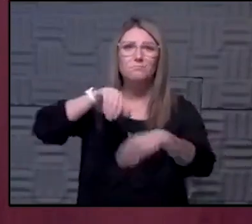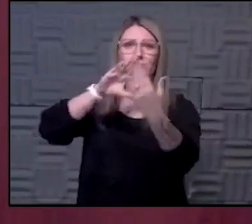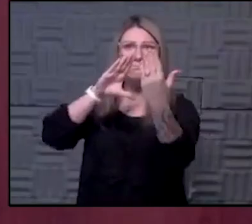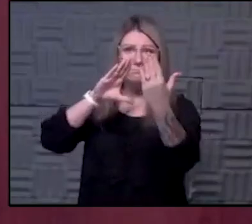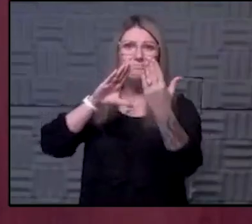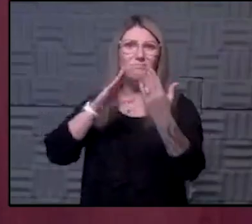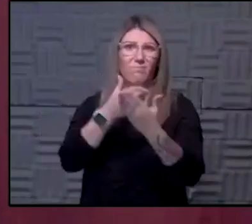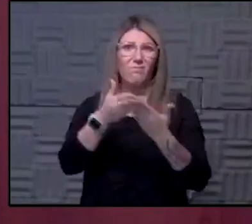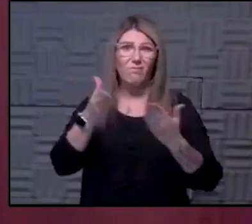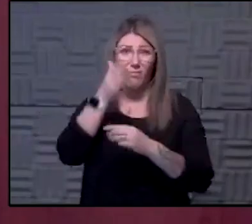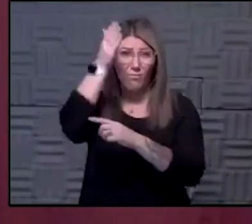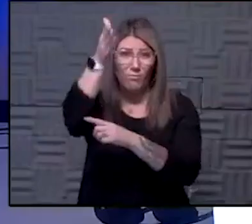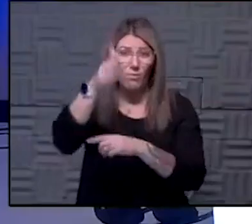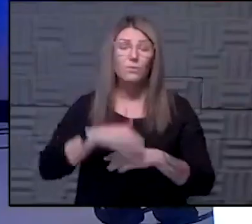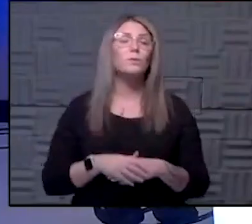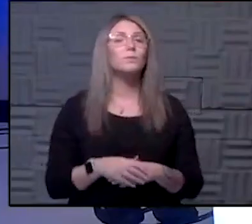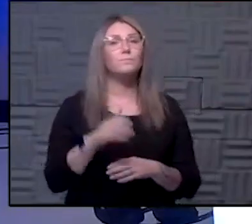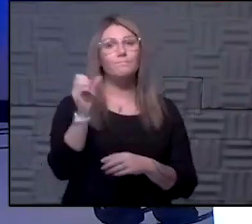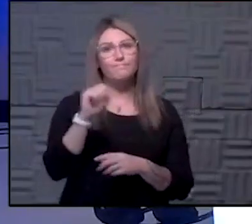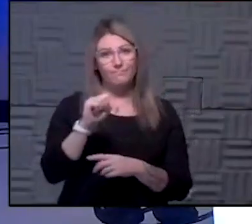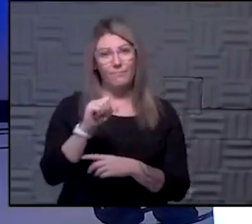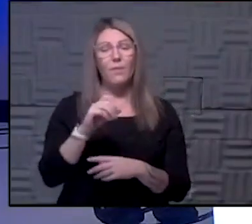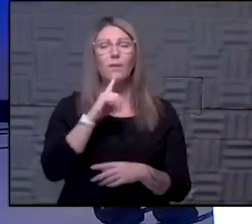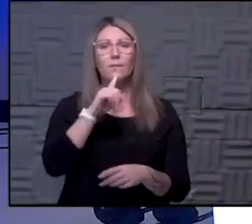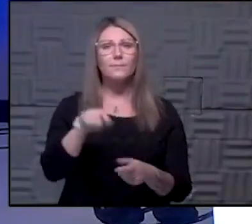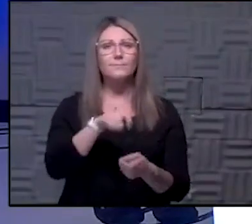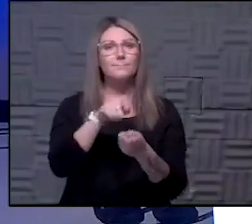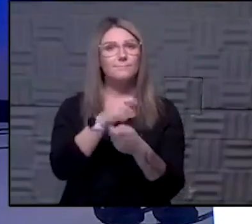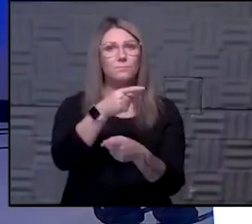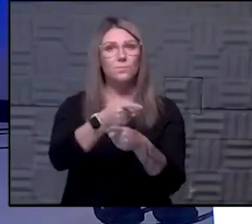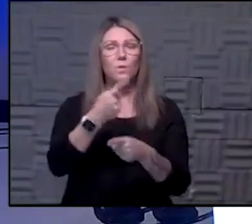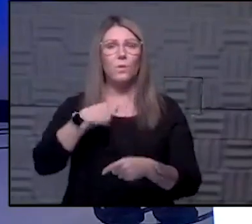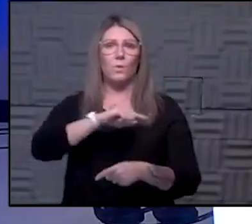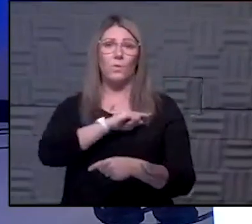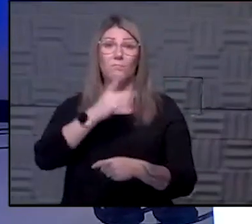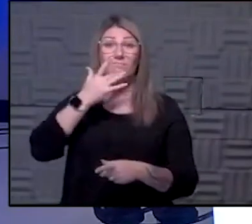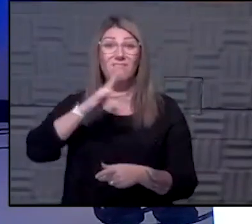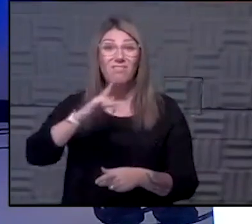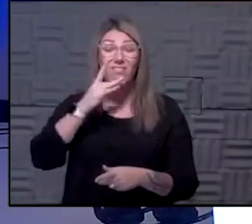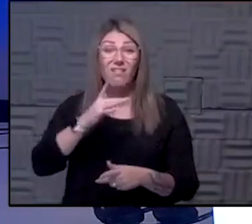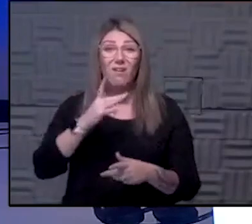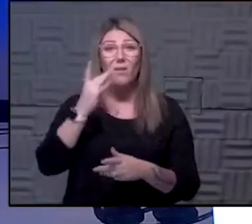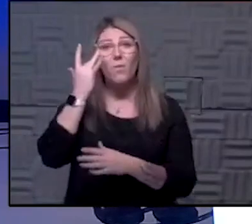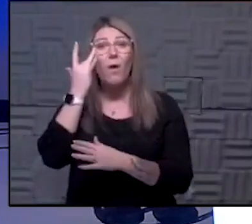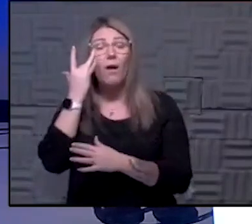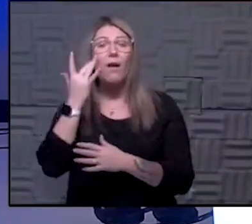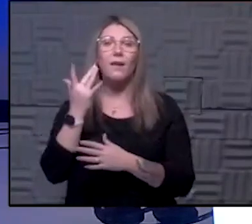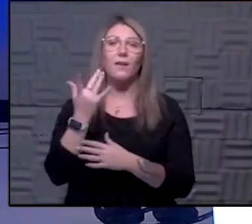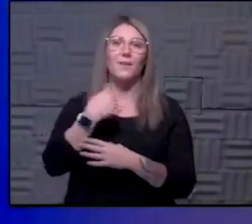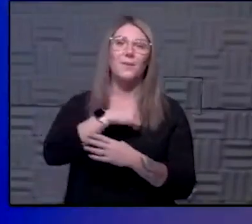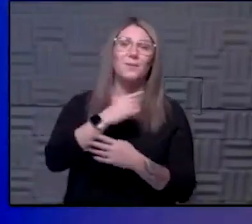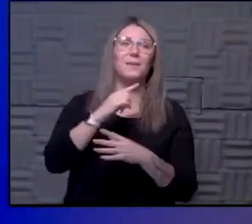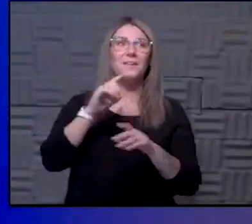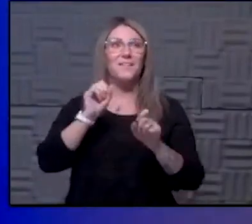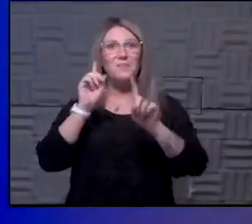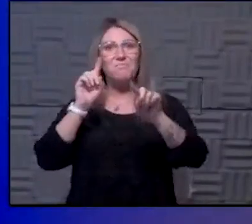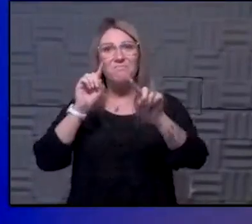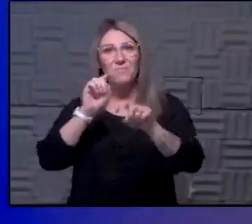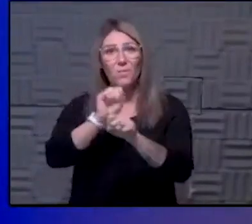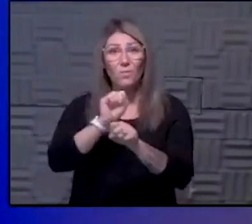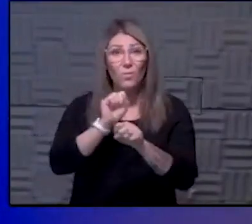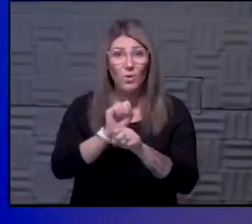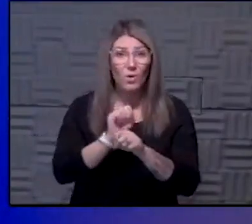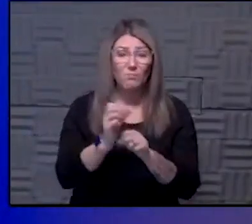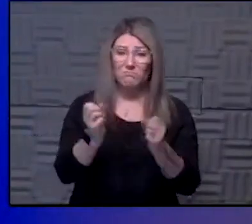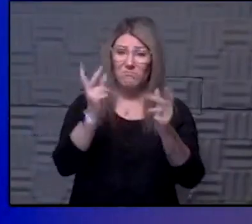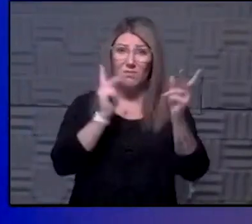come. Hawk? Yeah, I think that's exactly right. I think we have been lucky because we've been able to come to work. And there have been a